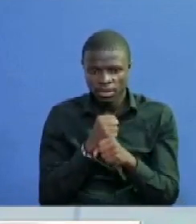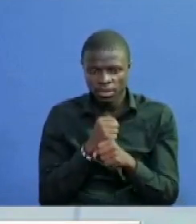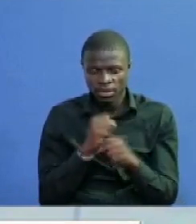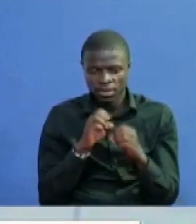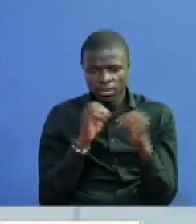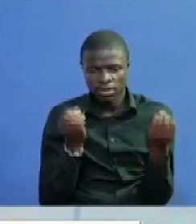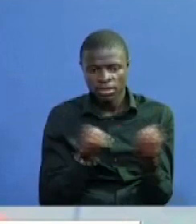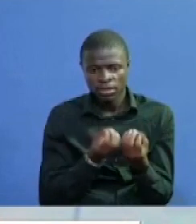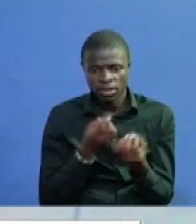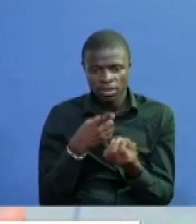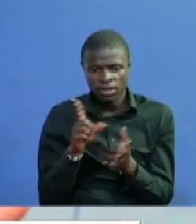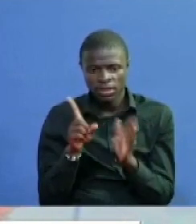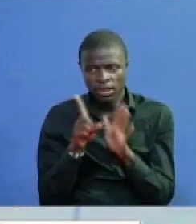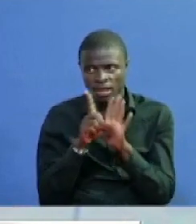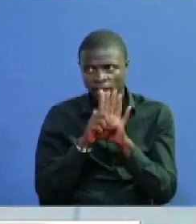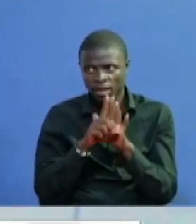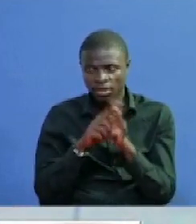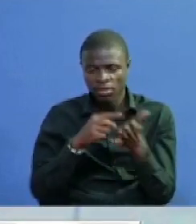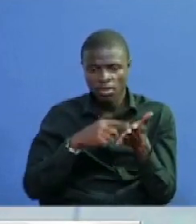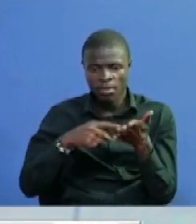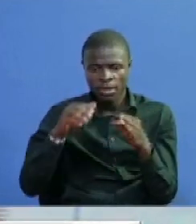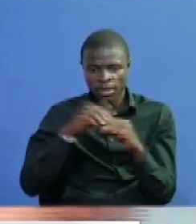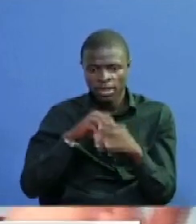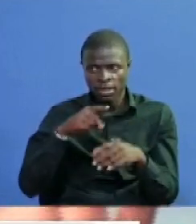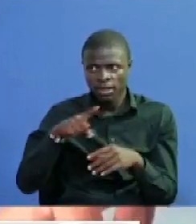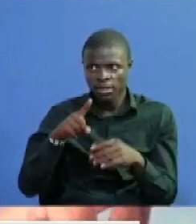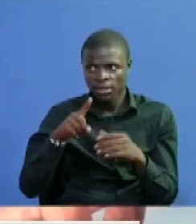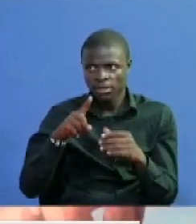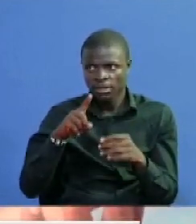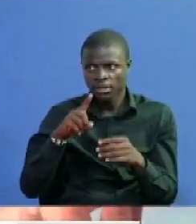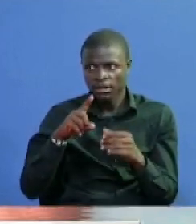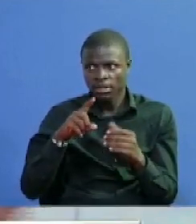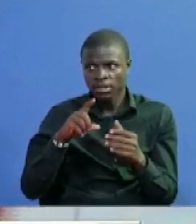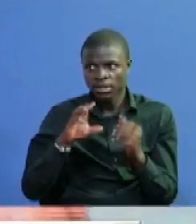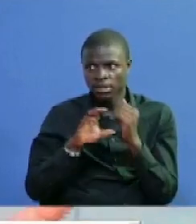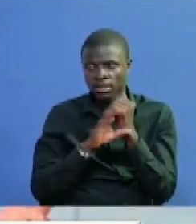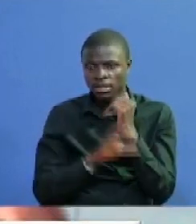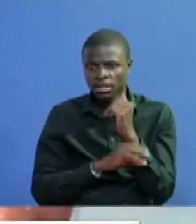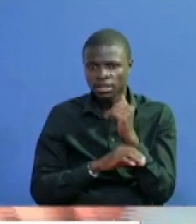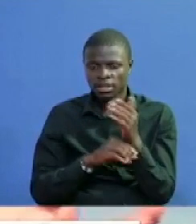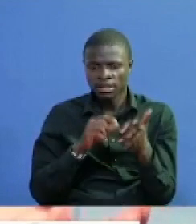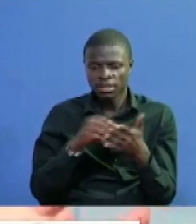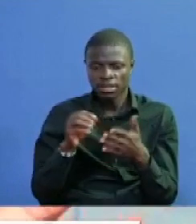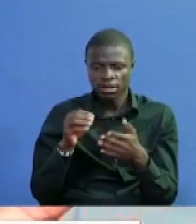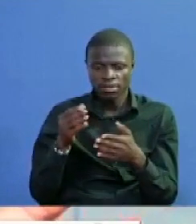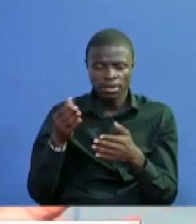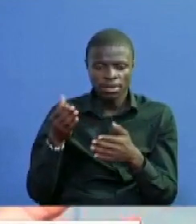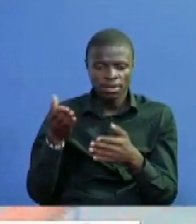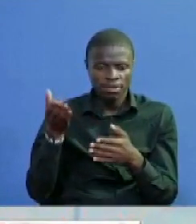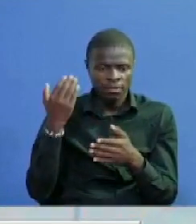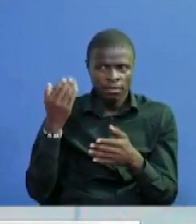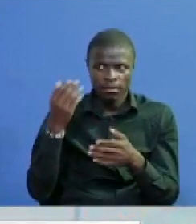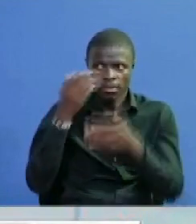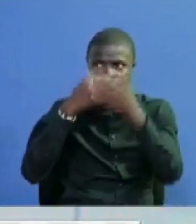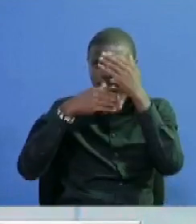issues. There is a law that was passed in this country way back in 2013, was assented by former President Mwai Kibaki,